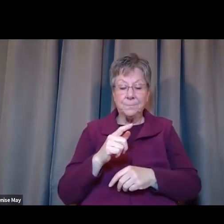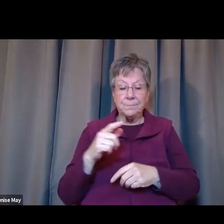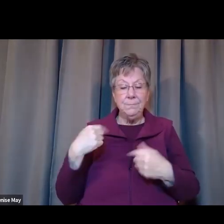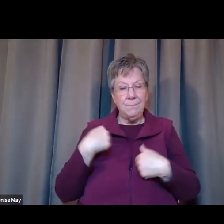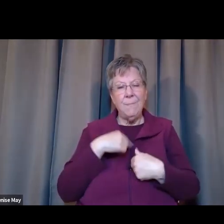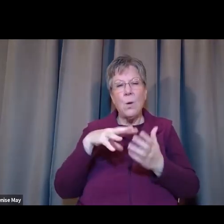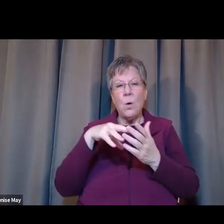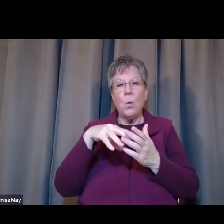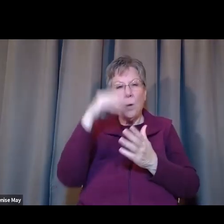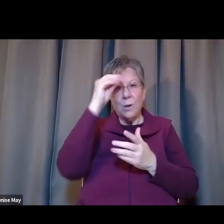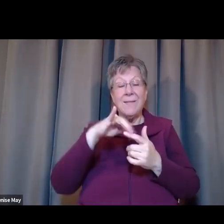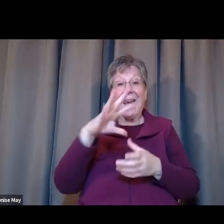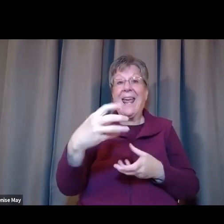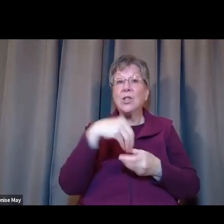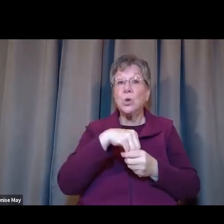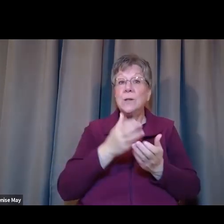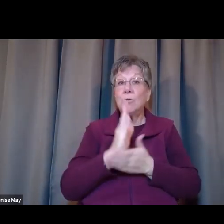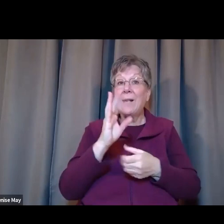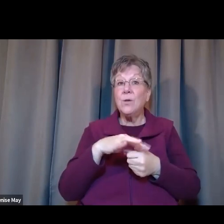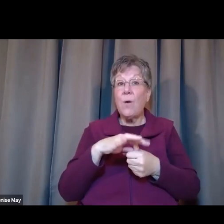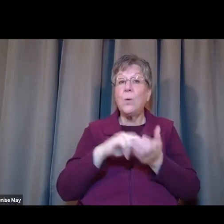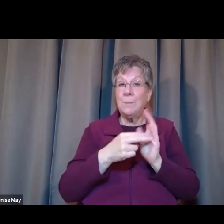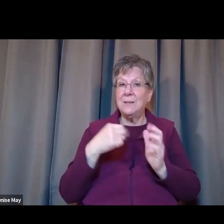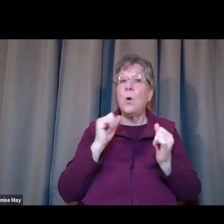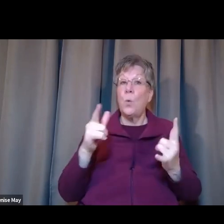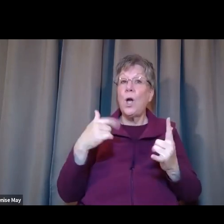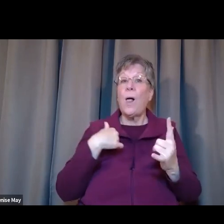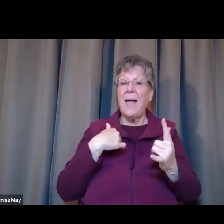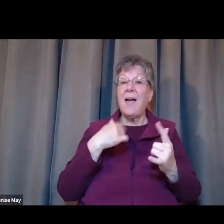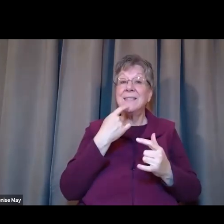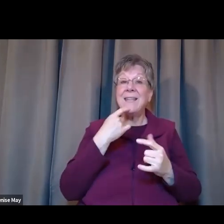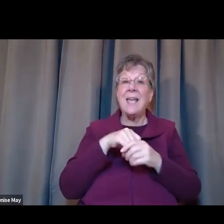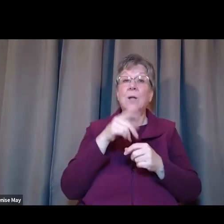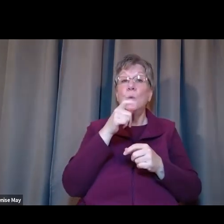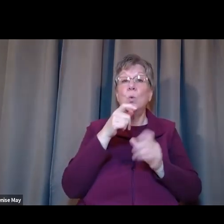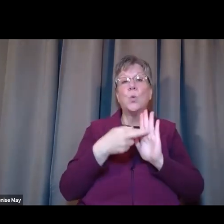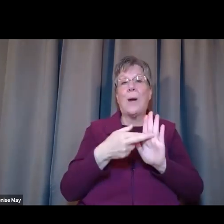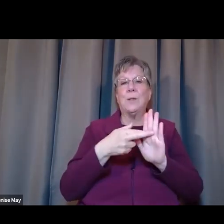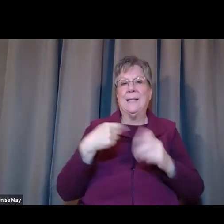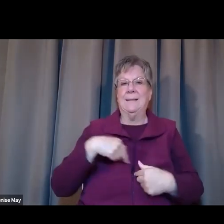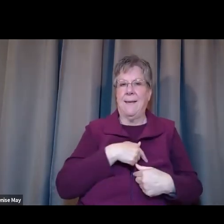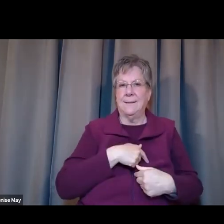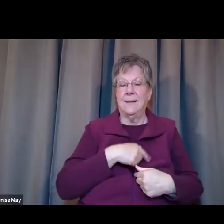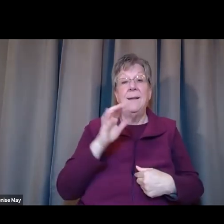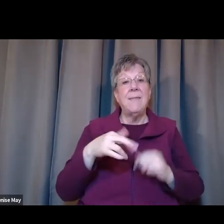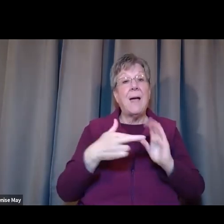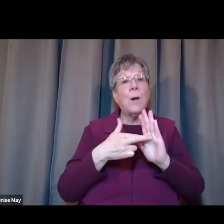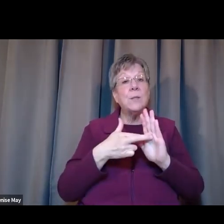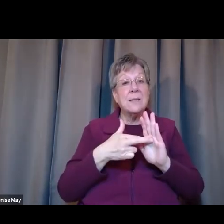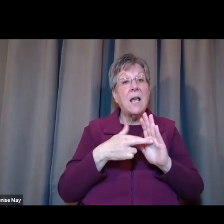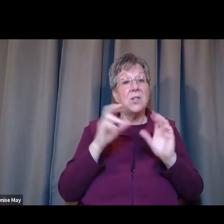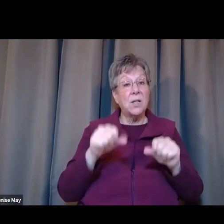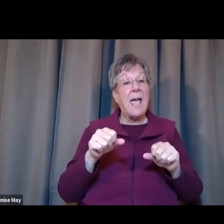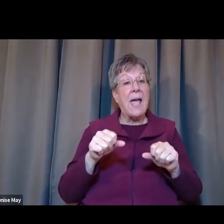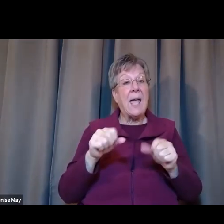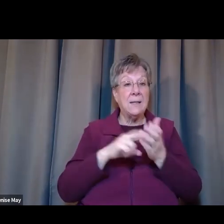an inclusive right to vote means that we all have a say in who represents us, and that representation can